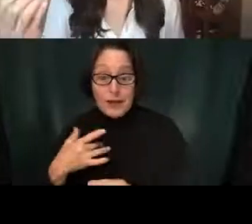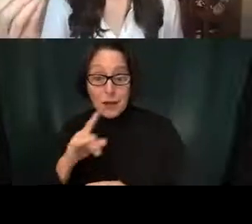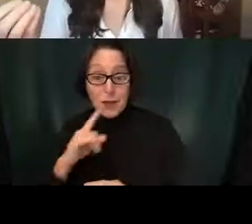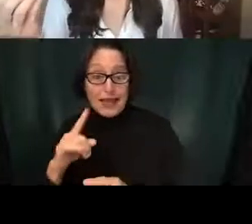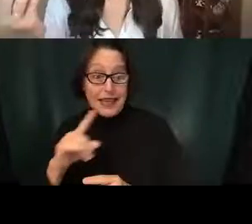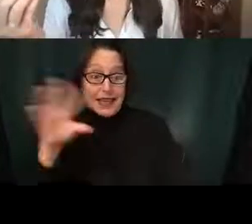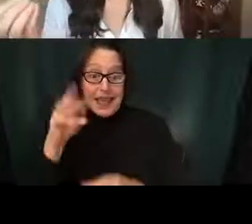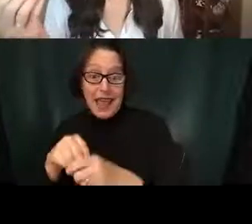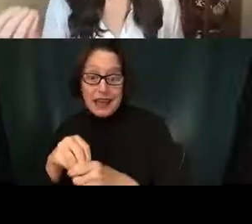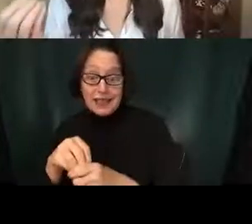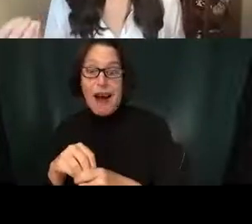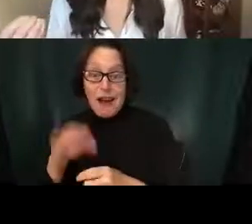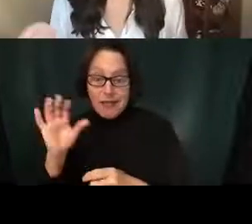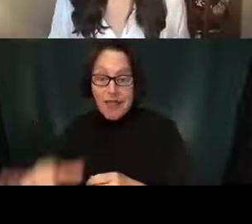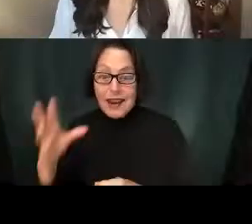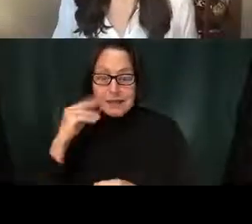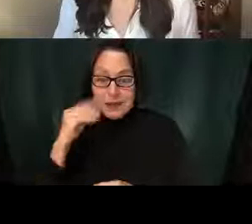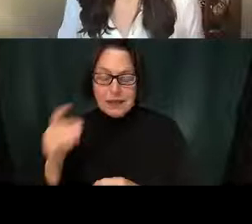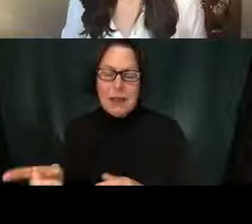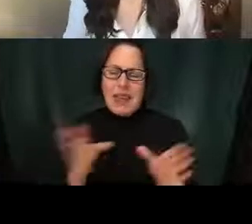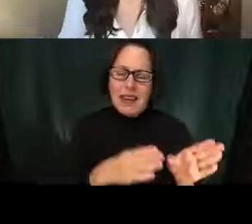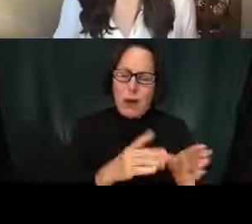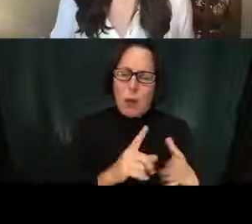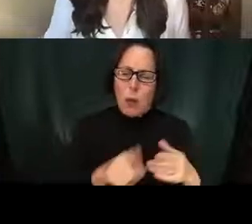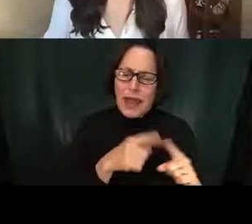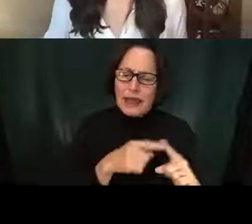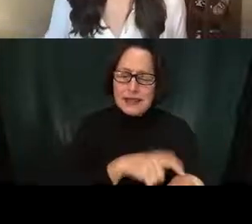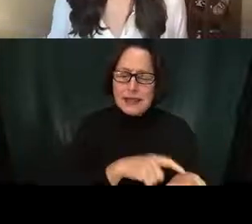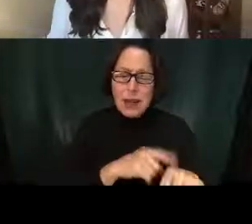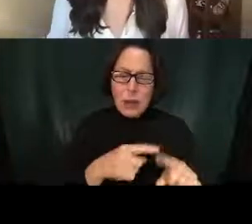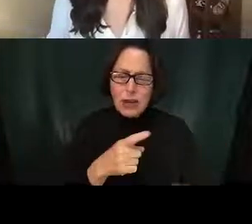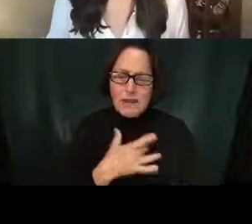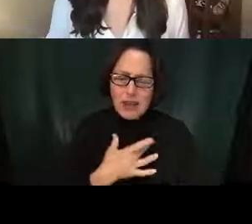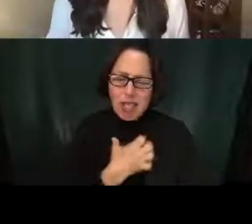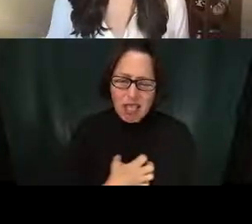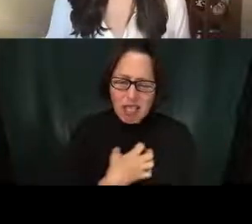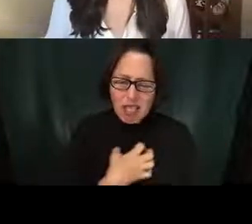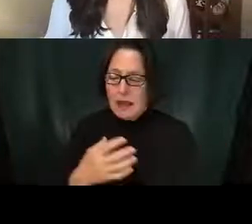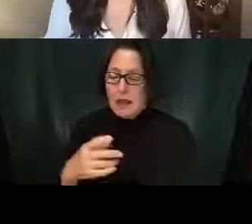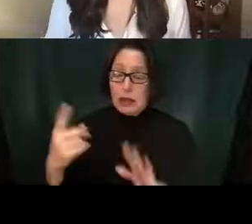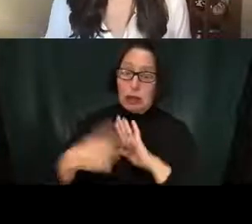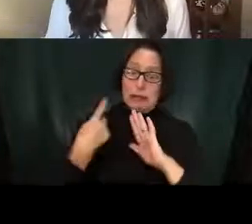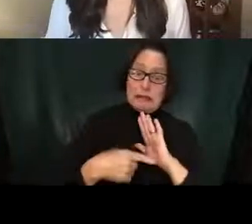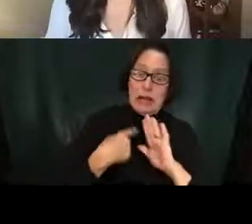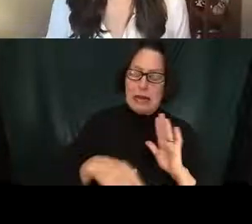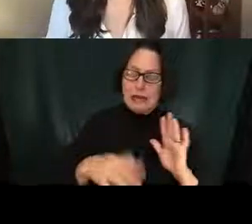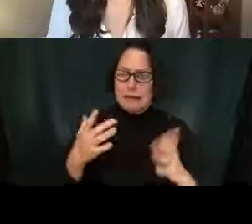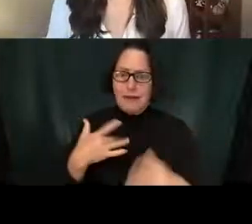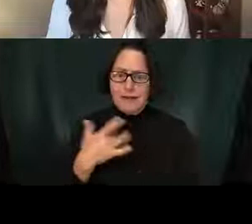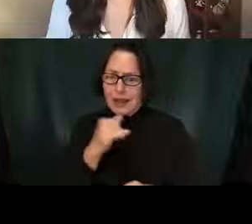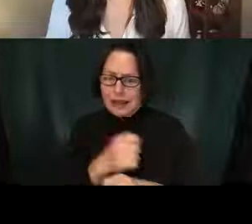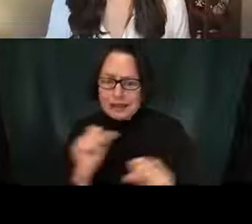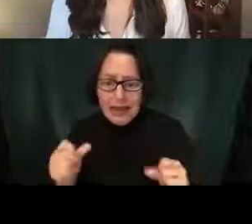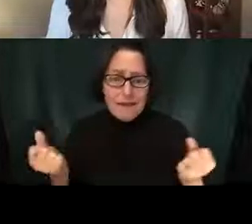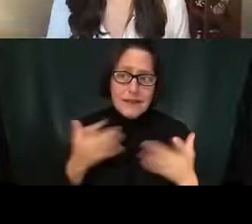what are those times where people have felt discouraged? Yeah, and please put that into the chat. Harsh criticism, not feeling safe,